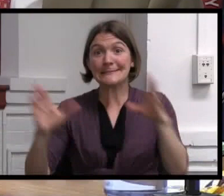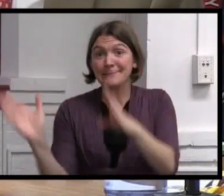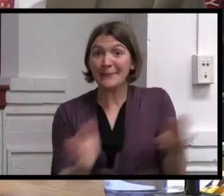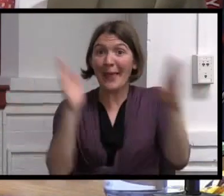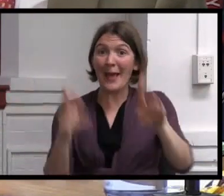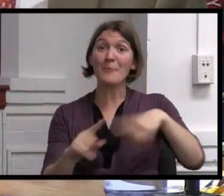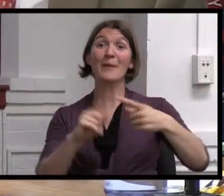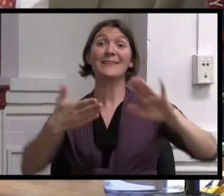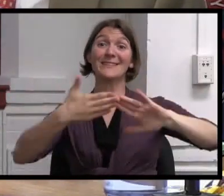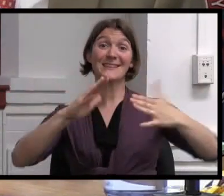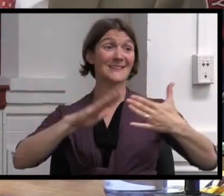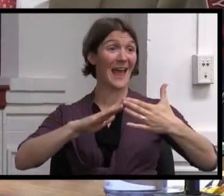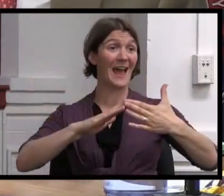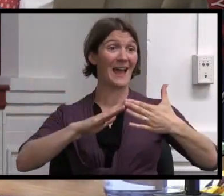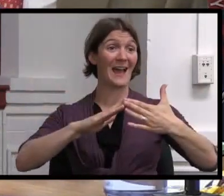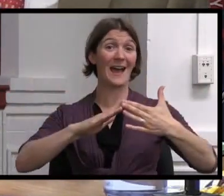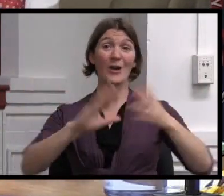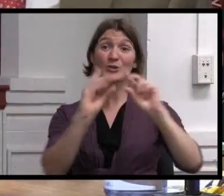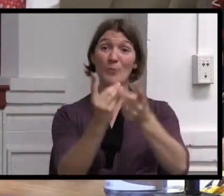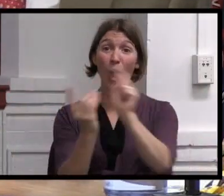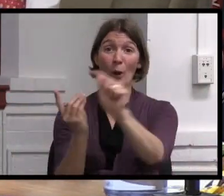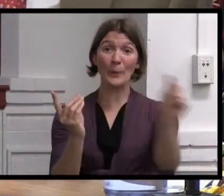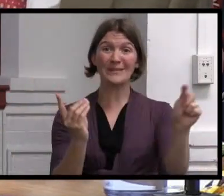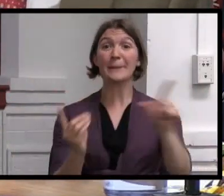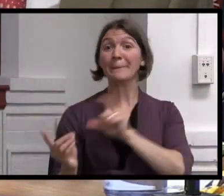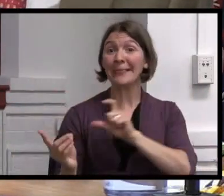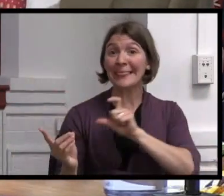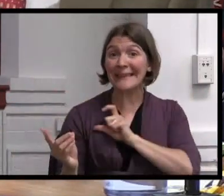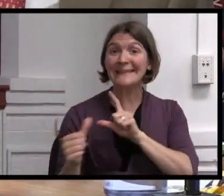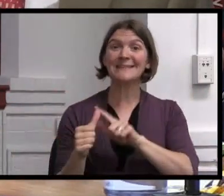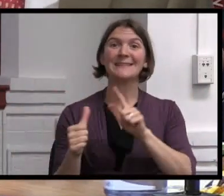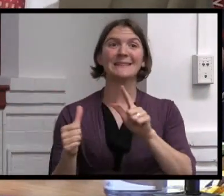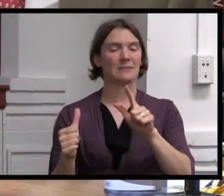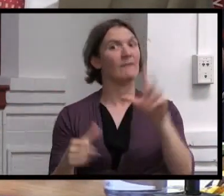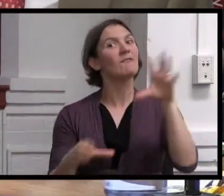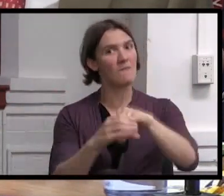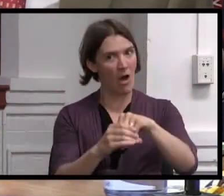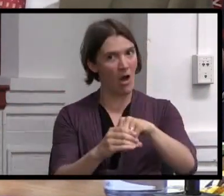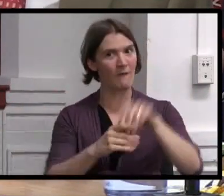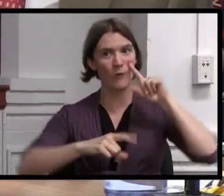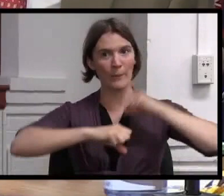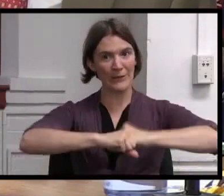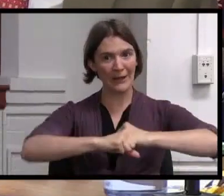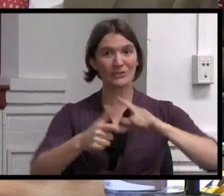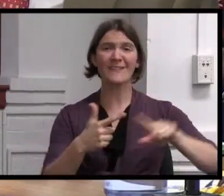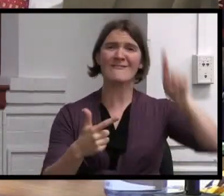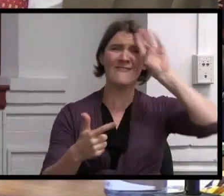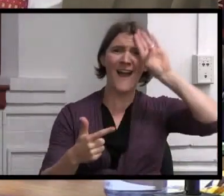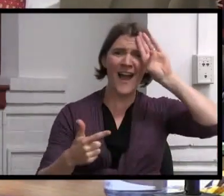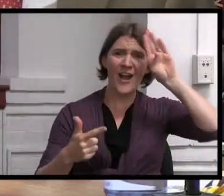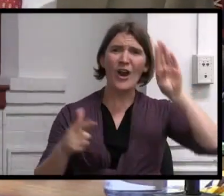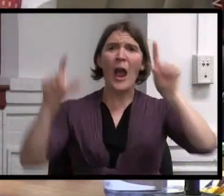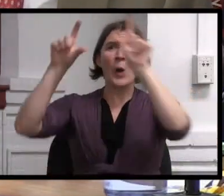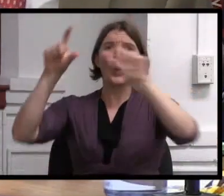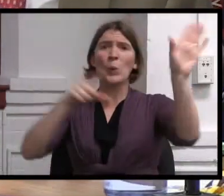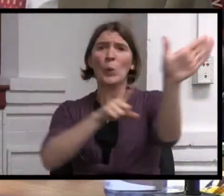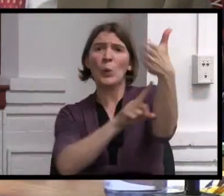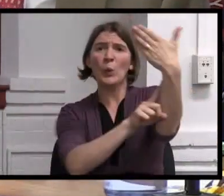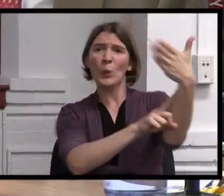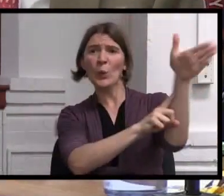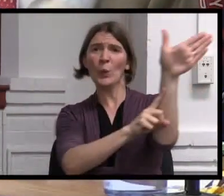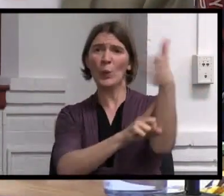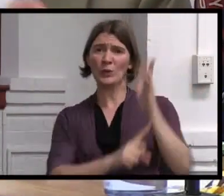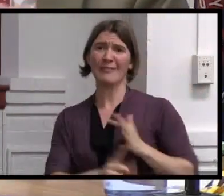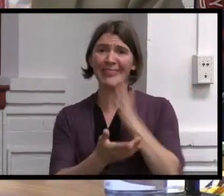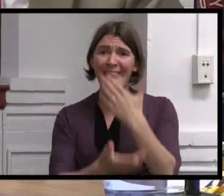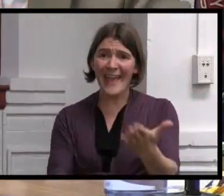as our town departments. The police department is involved. The fire department always puts that big flag up over Main